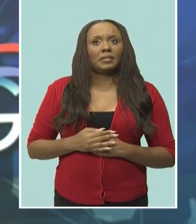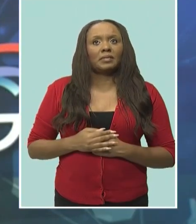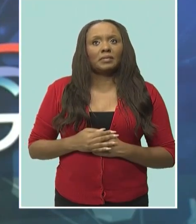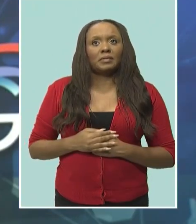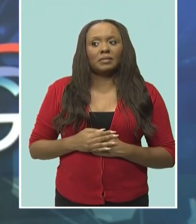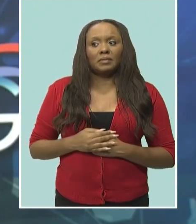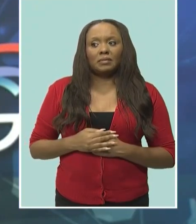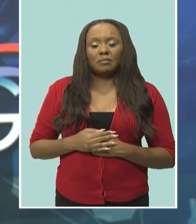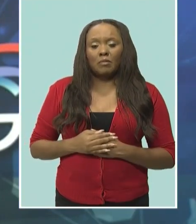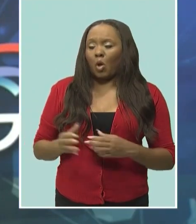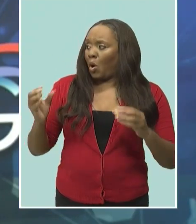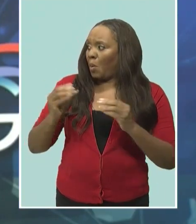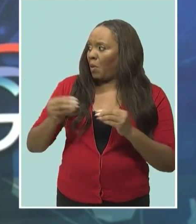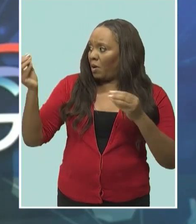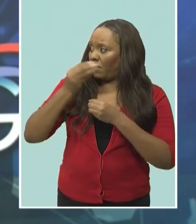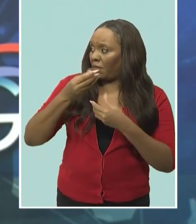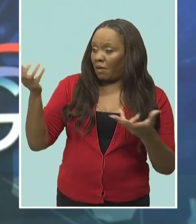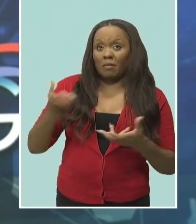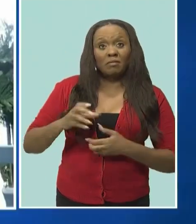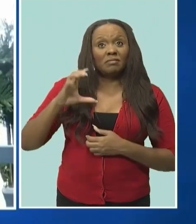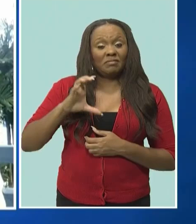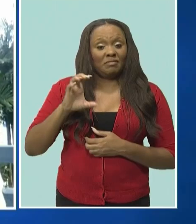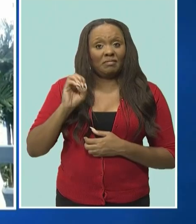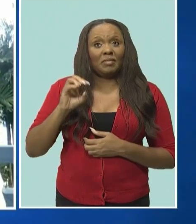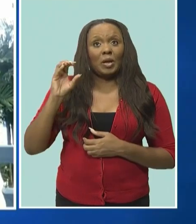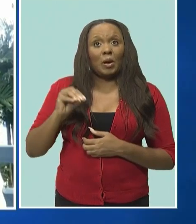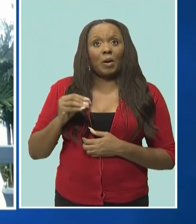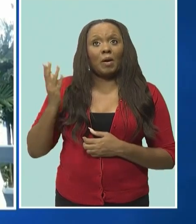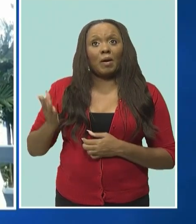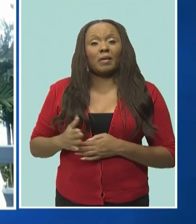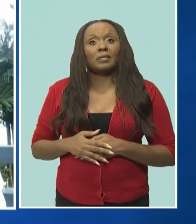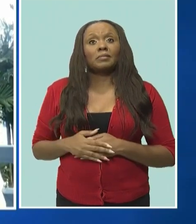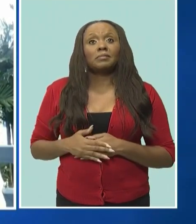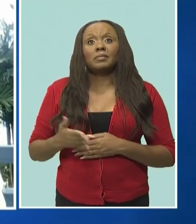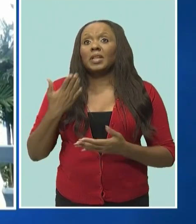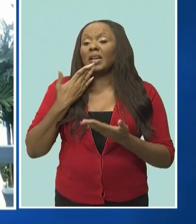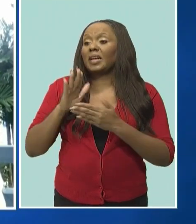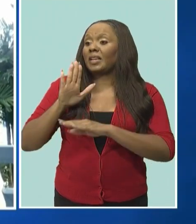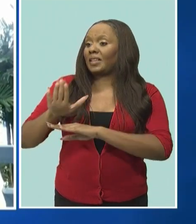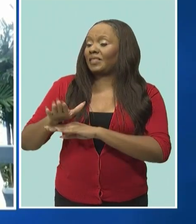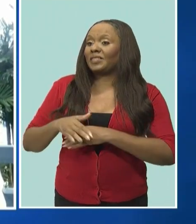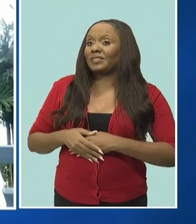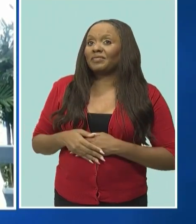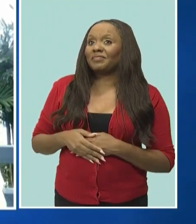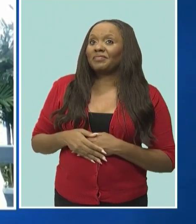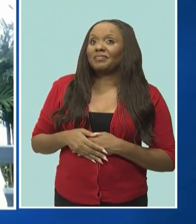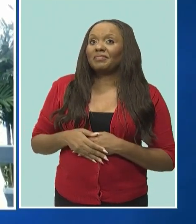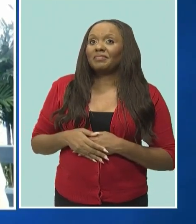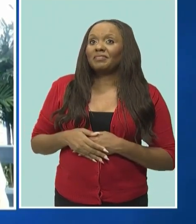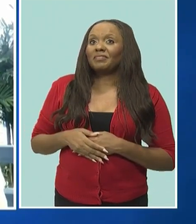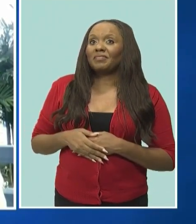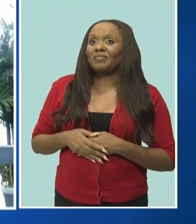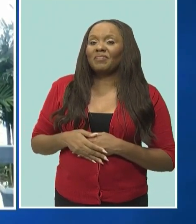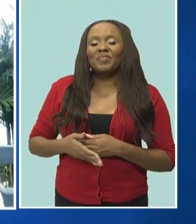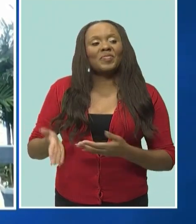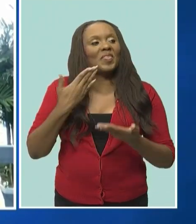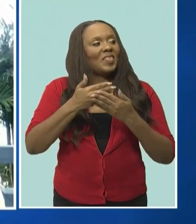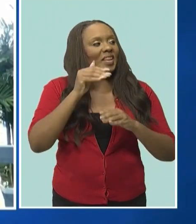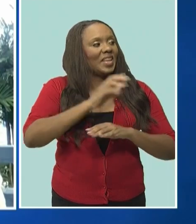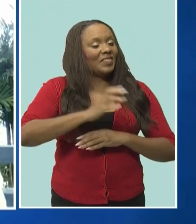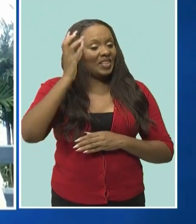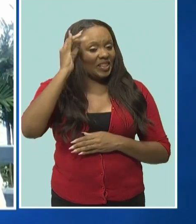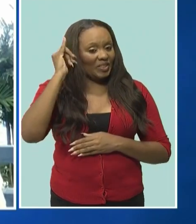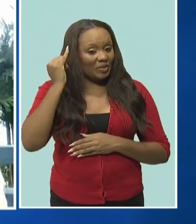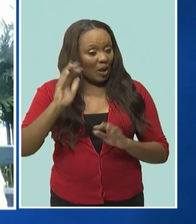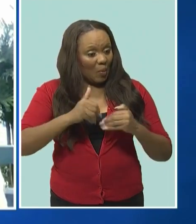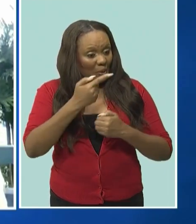that is BTMI Chief Executive Officer Jens Trainhardt. Good evening, Mr. Trainhardt. Thank you for joining us. Good evening, Shane. How are you?